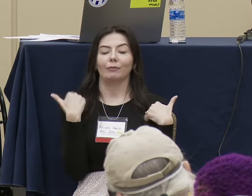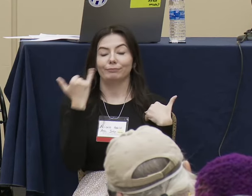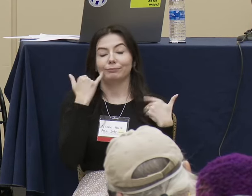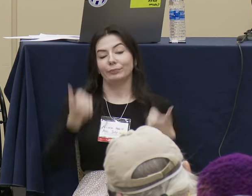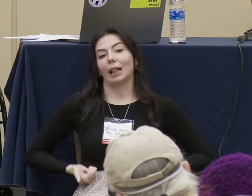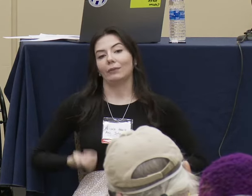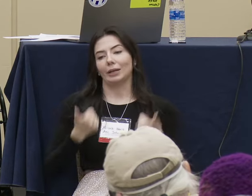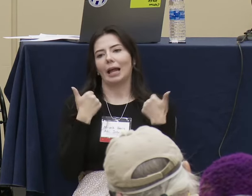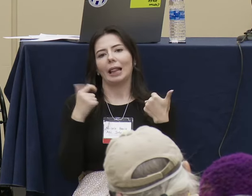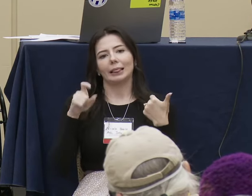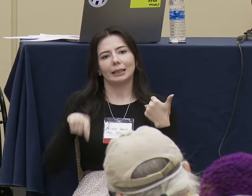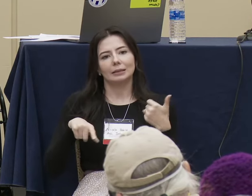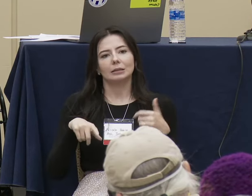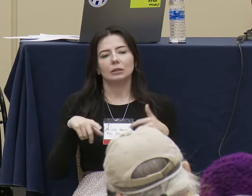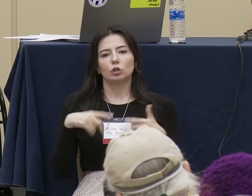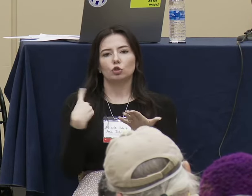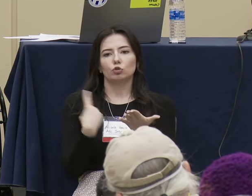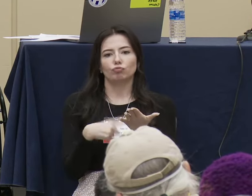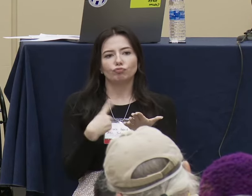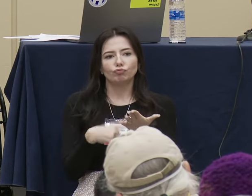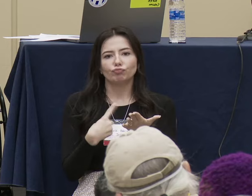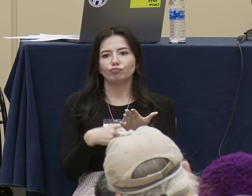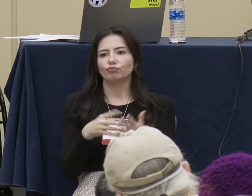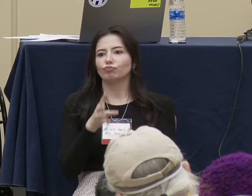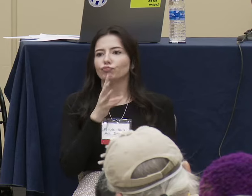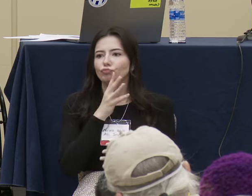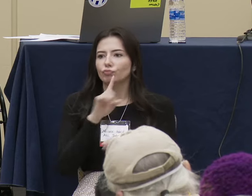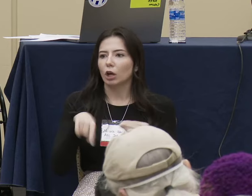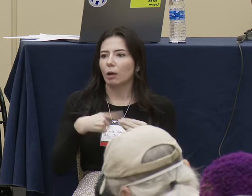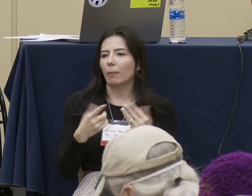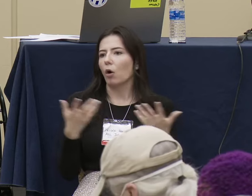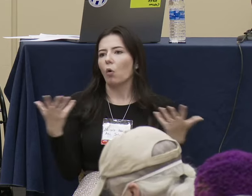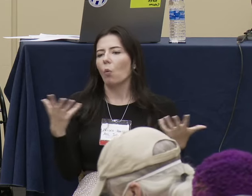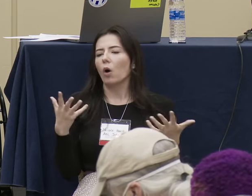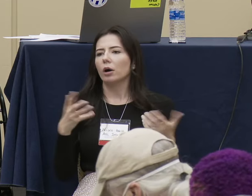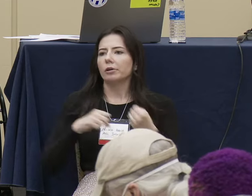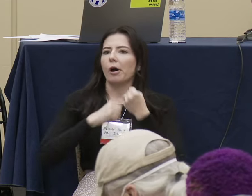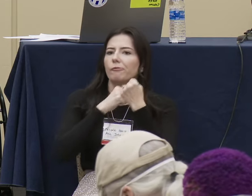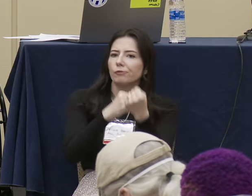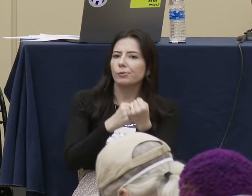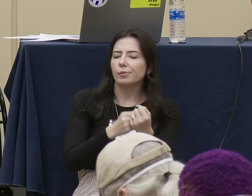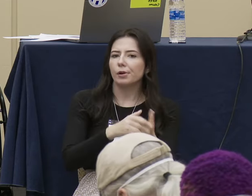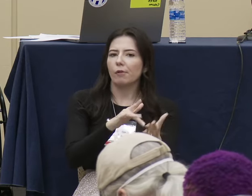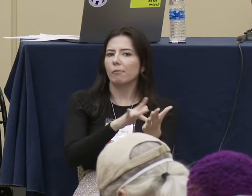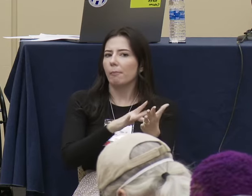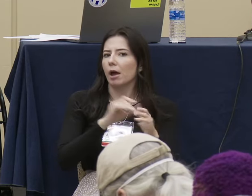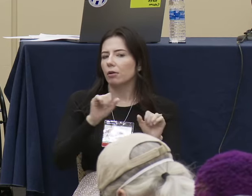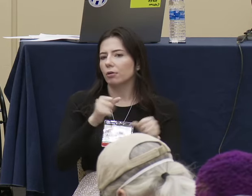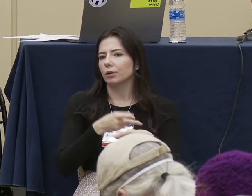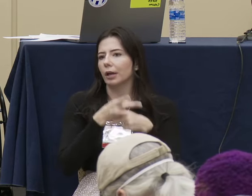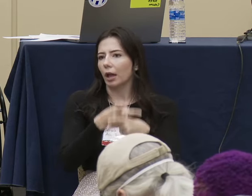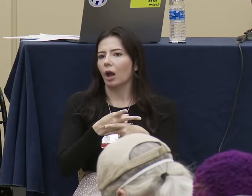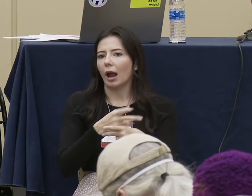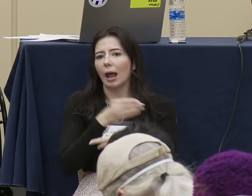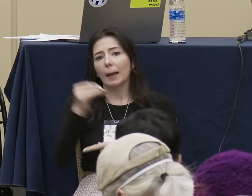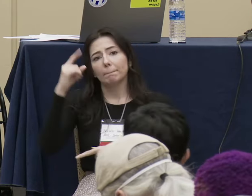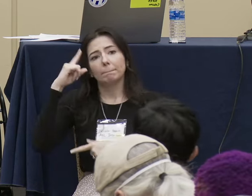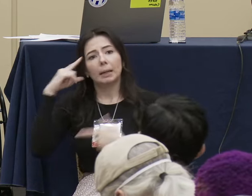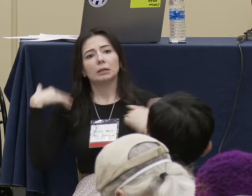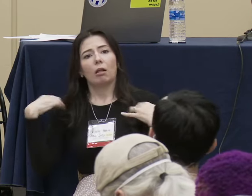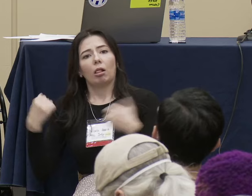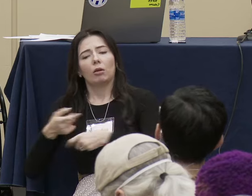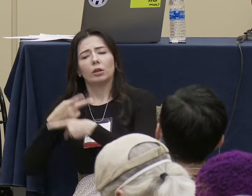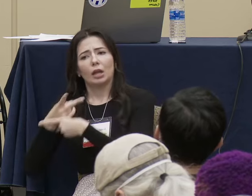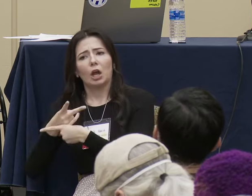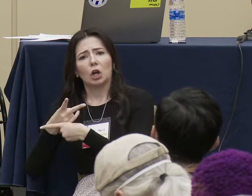I think we can talk about what like affirmative medical care and mental care